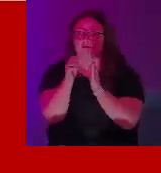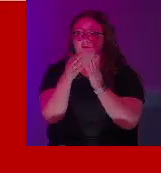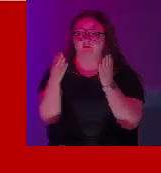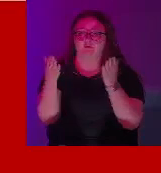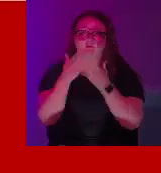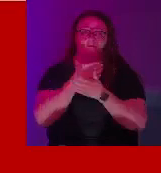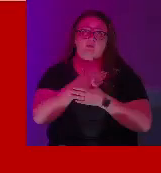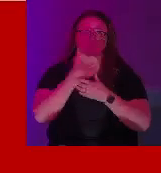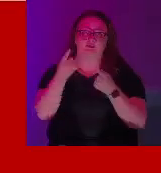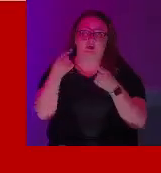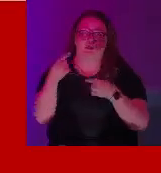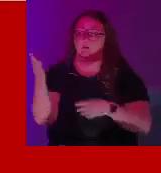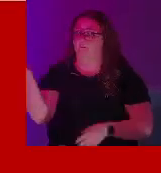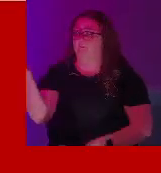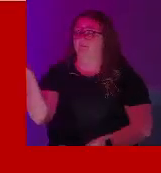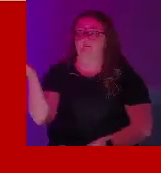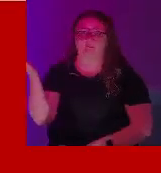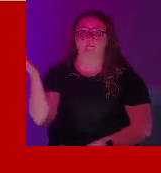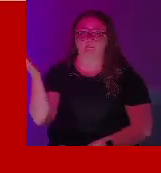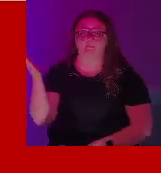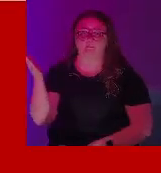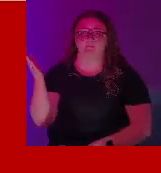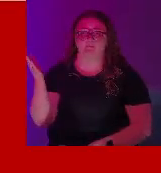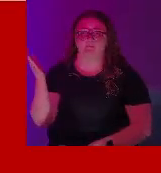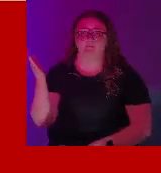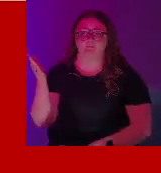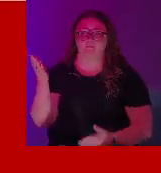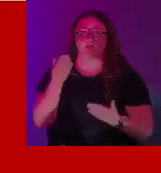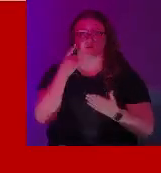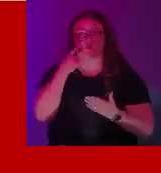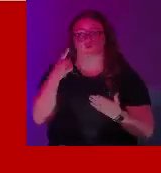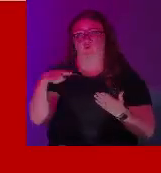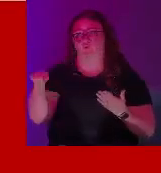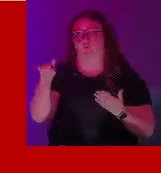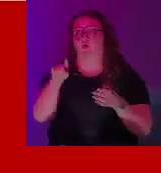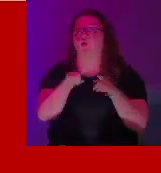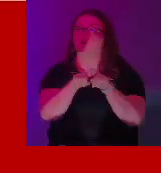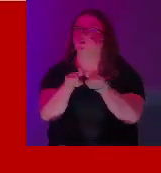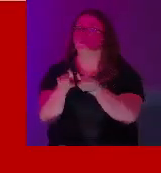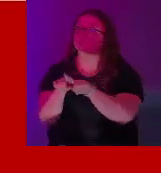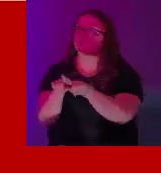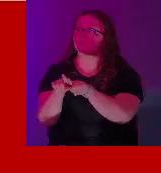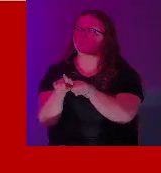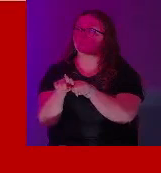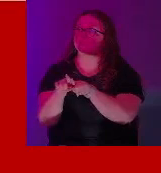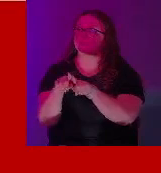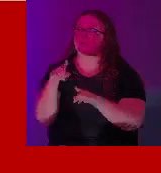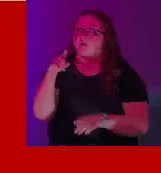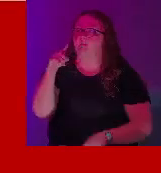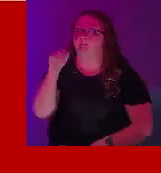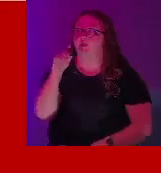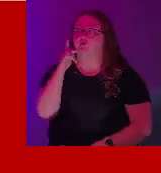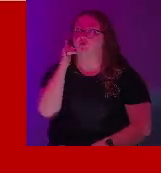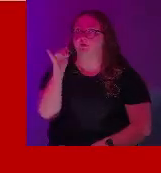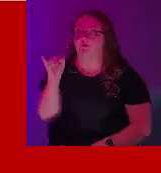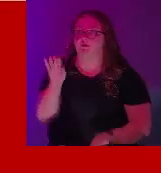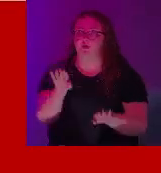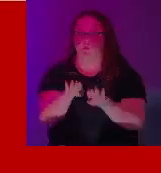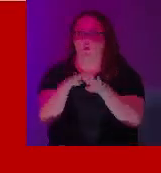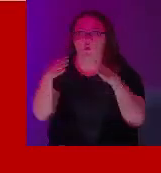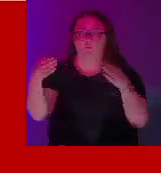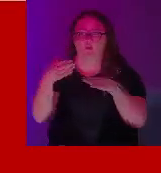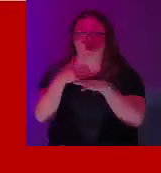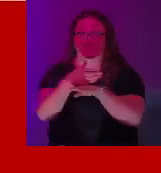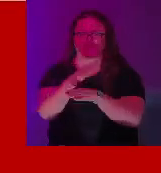come take advantage of the fact that we're there for you. Also, the pantry is open after church